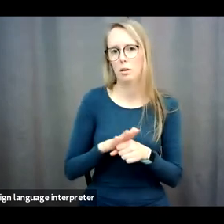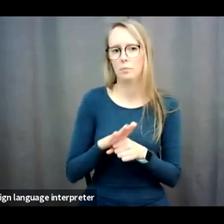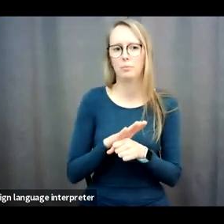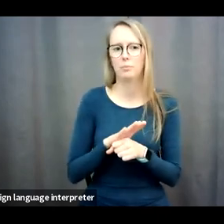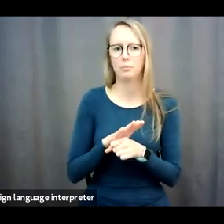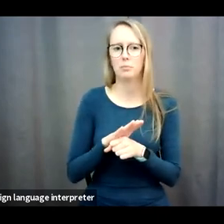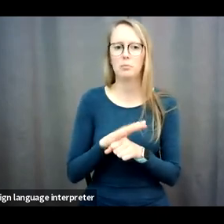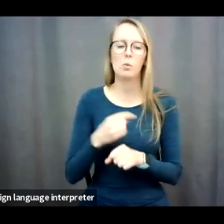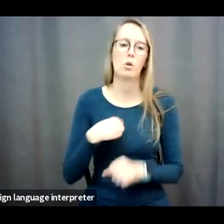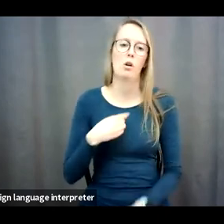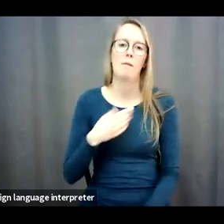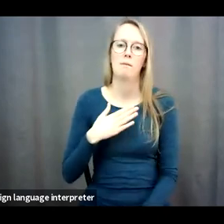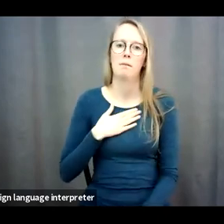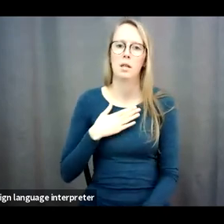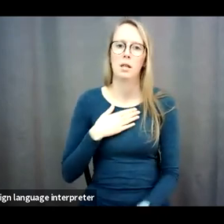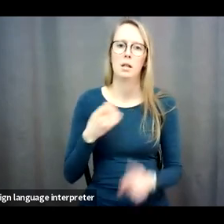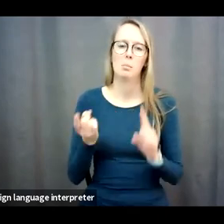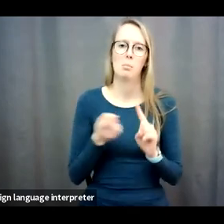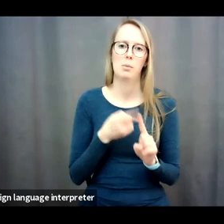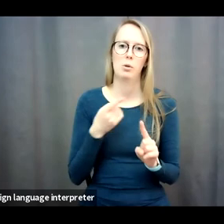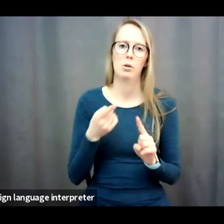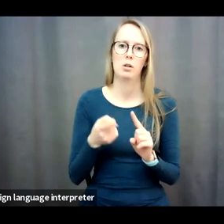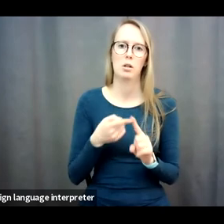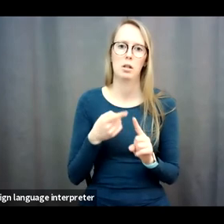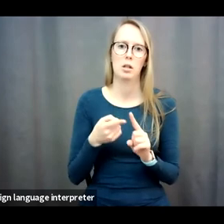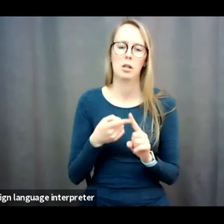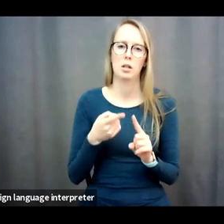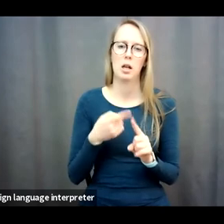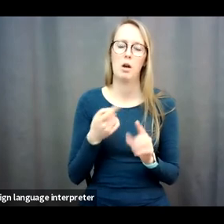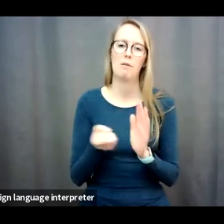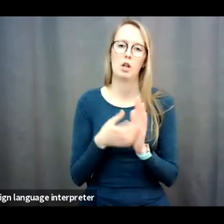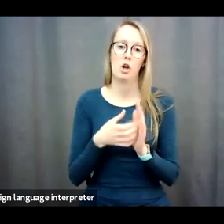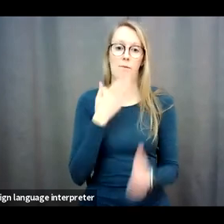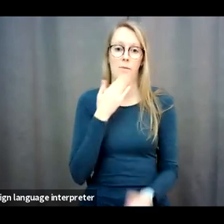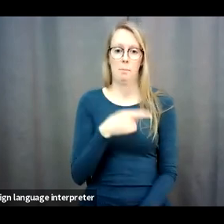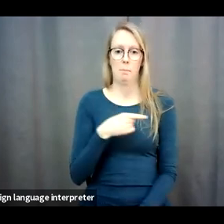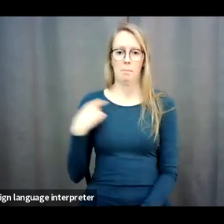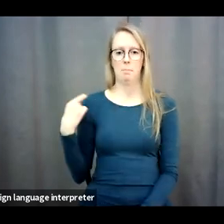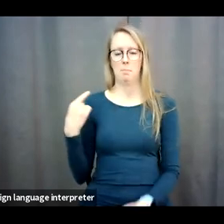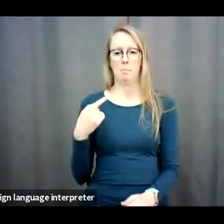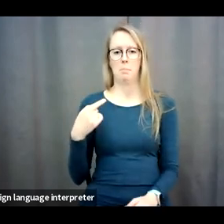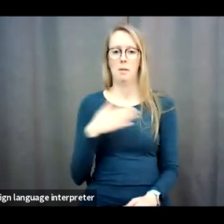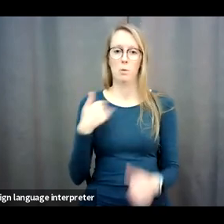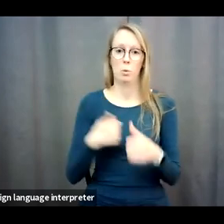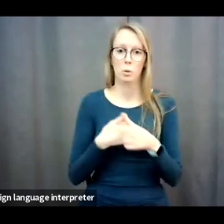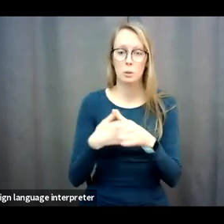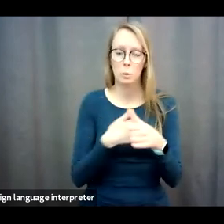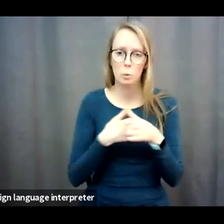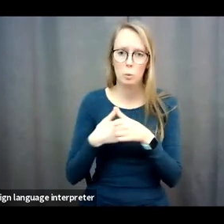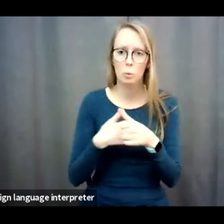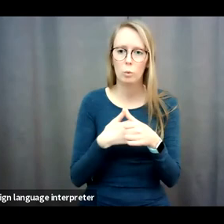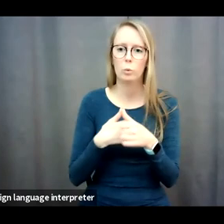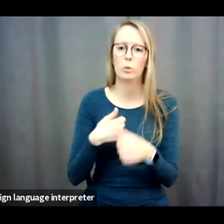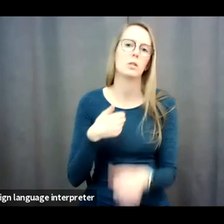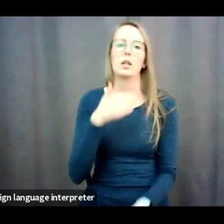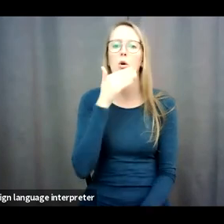And I just want to start a little bit with explaining who we are as an organization. So I